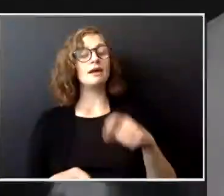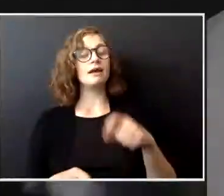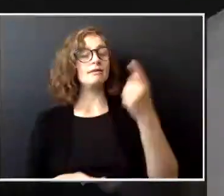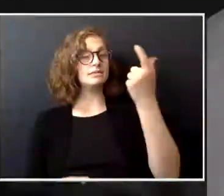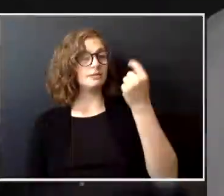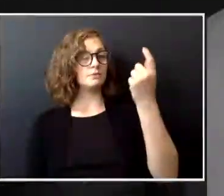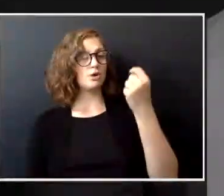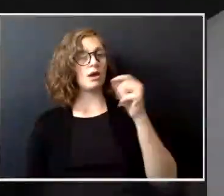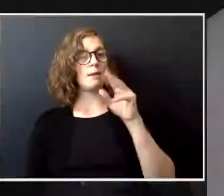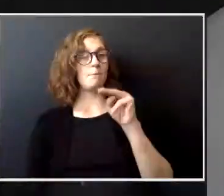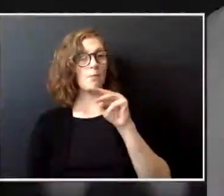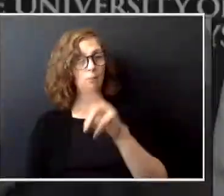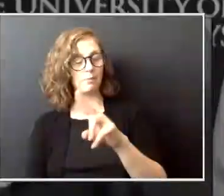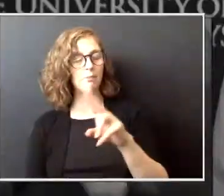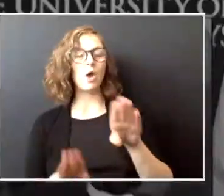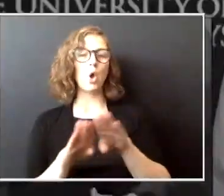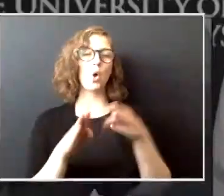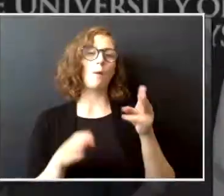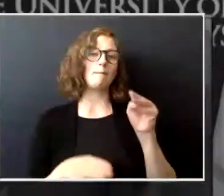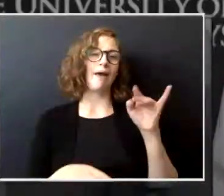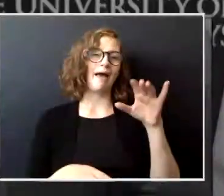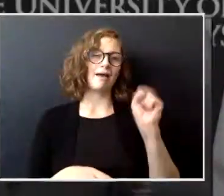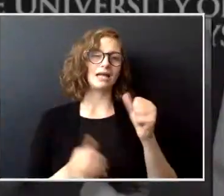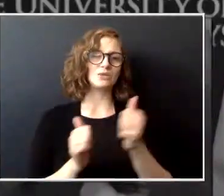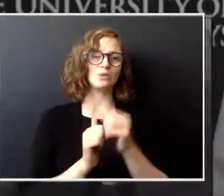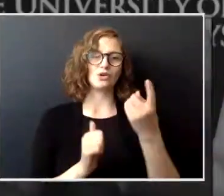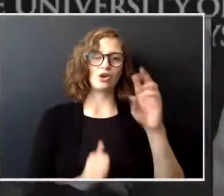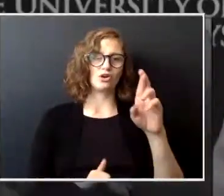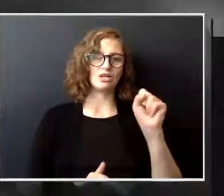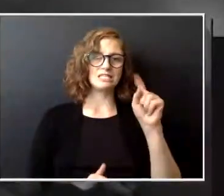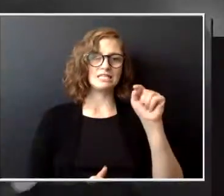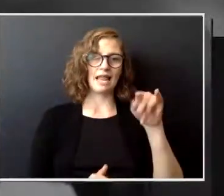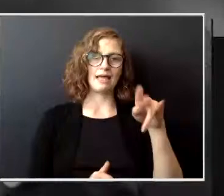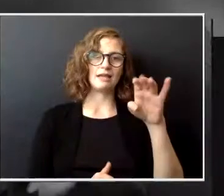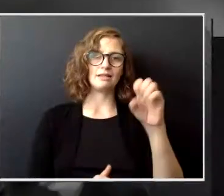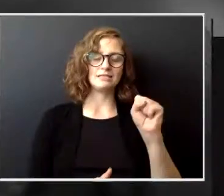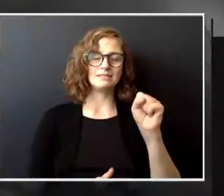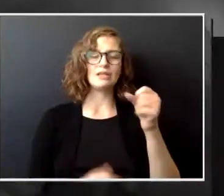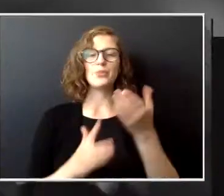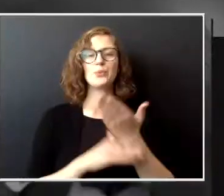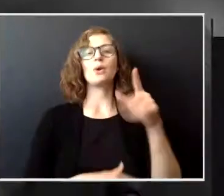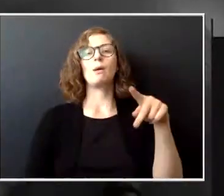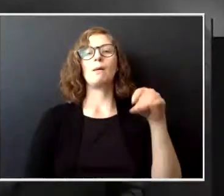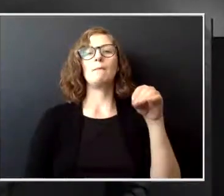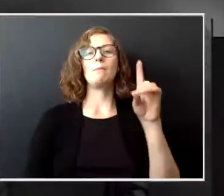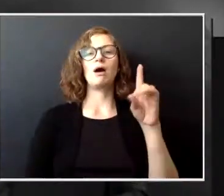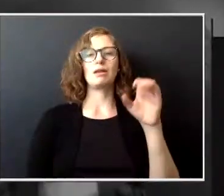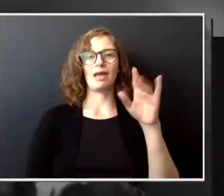Mics with Dr. Stites podcasts. Now, everywhere podcasts are available.